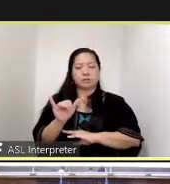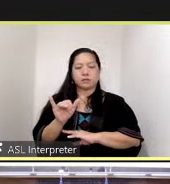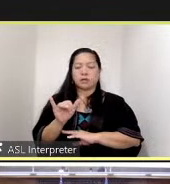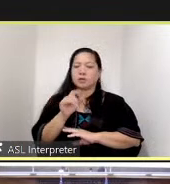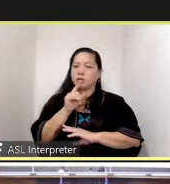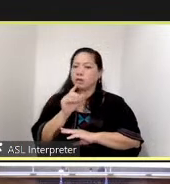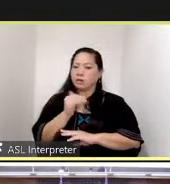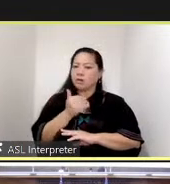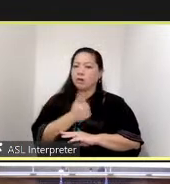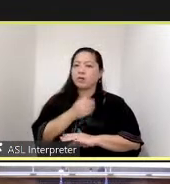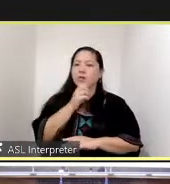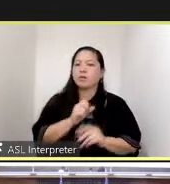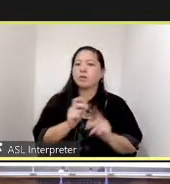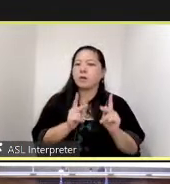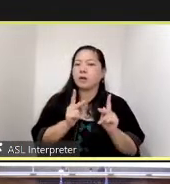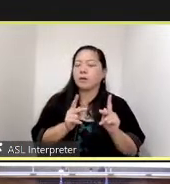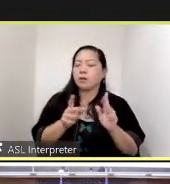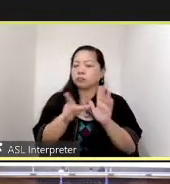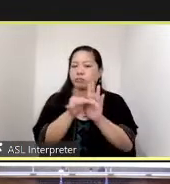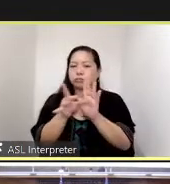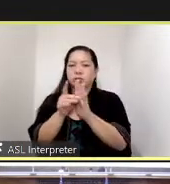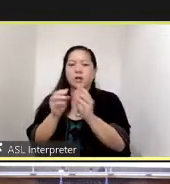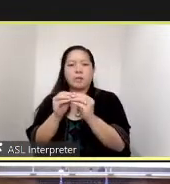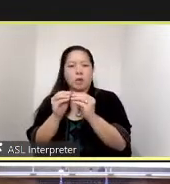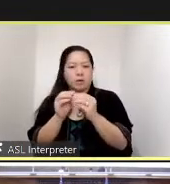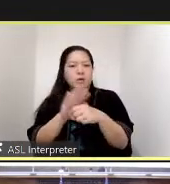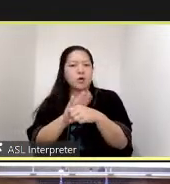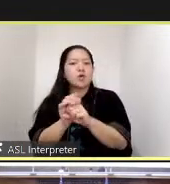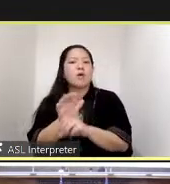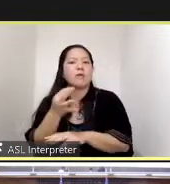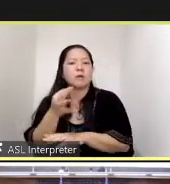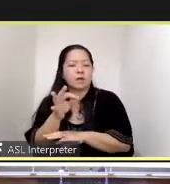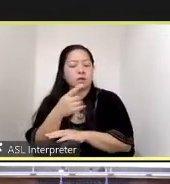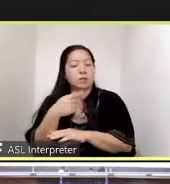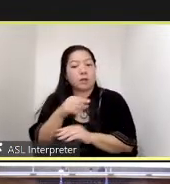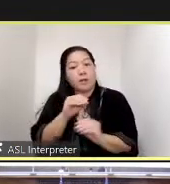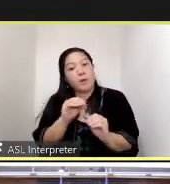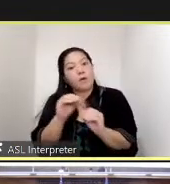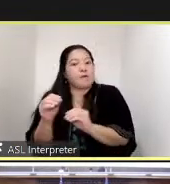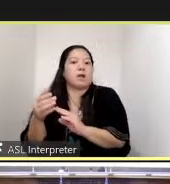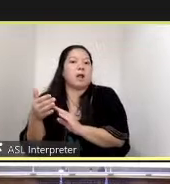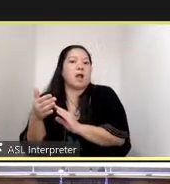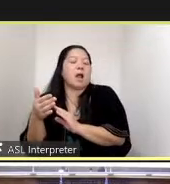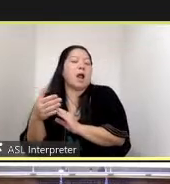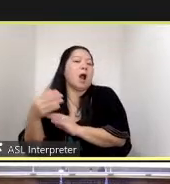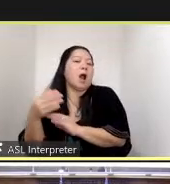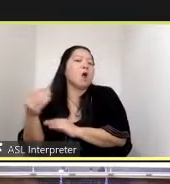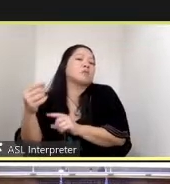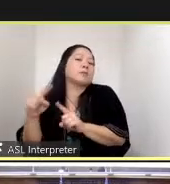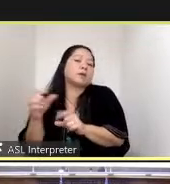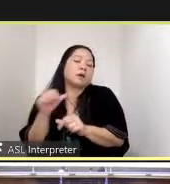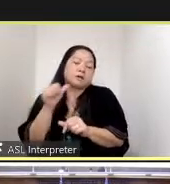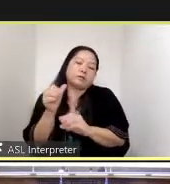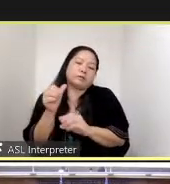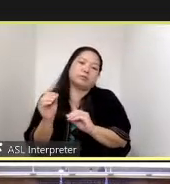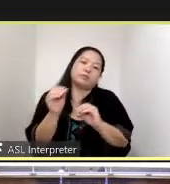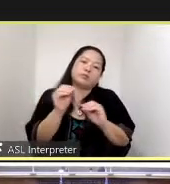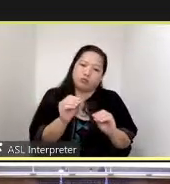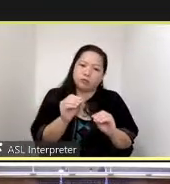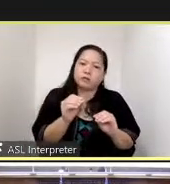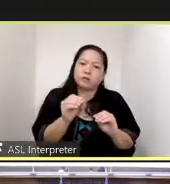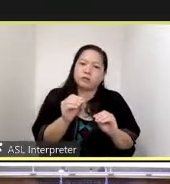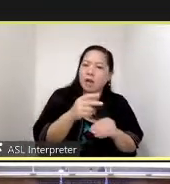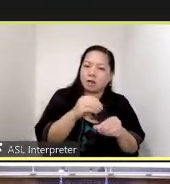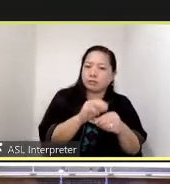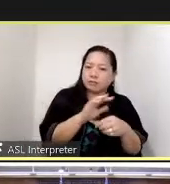are starting to catch more COVID as we move out of a surge, not necessarily as we move into the surge. Okay, we can go